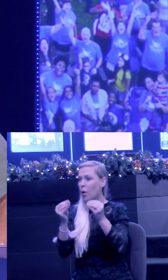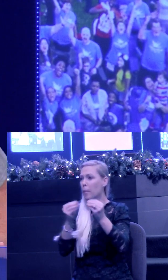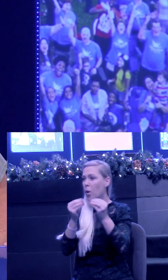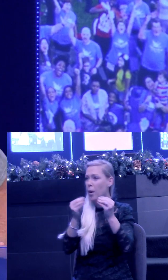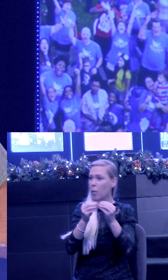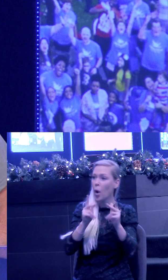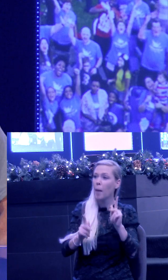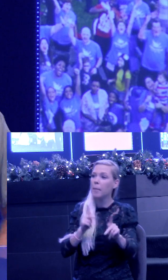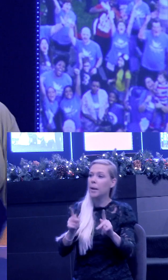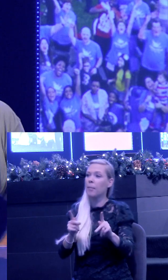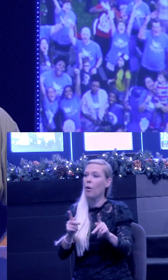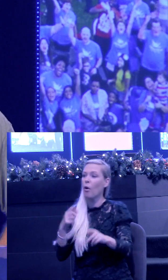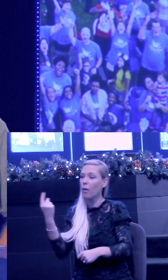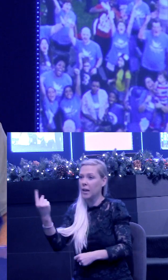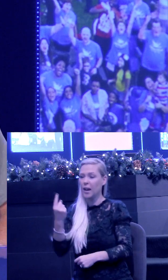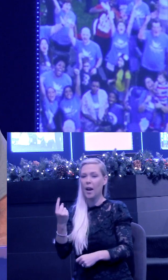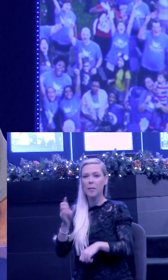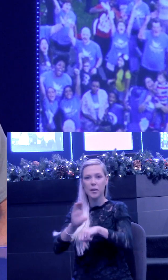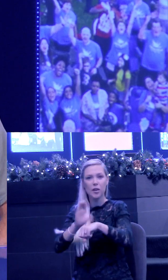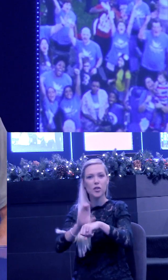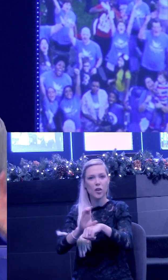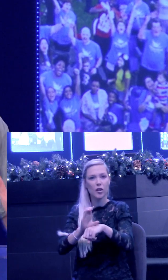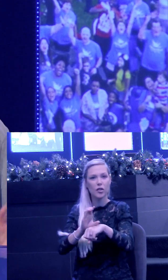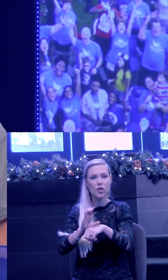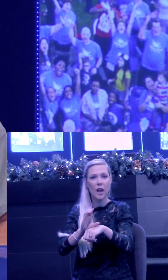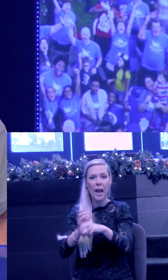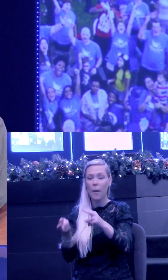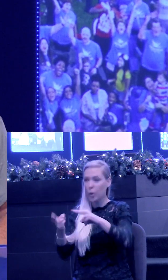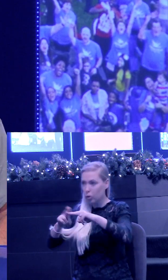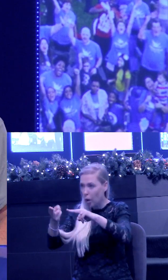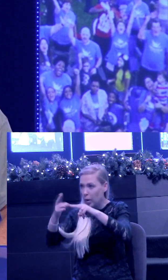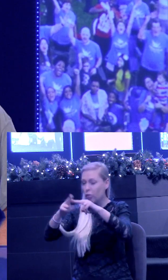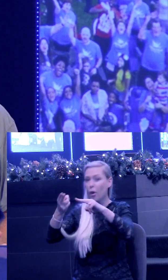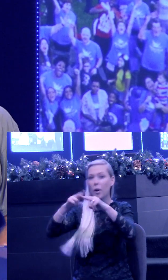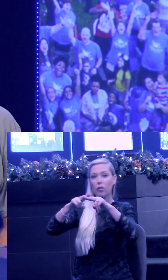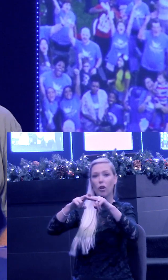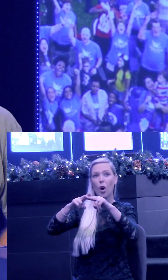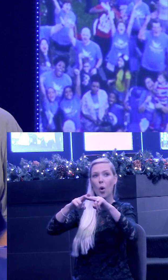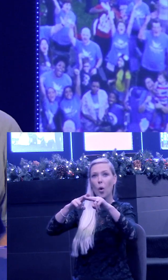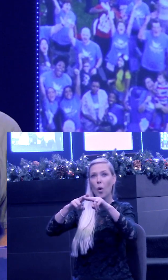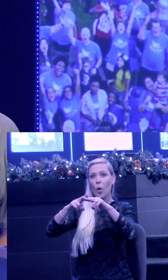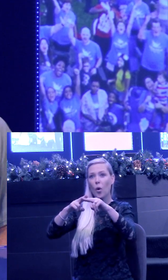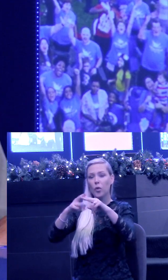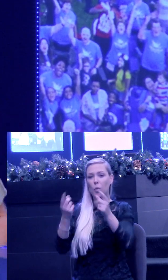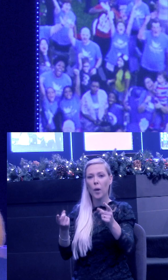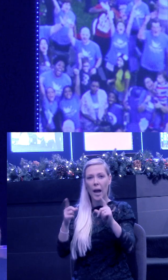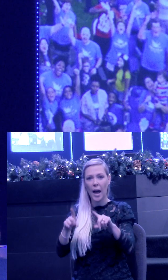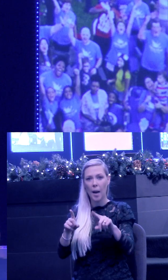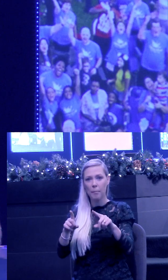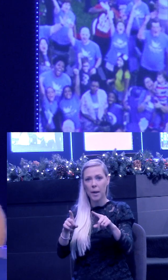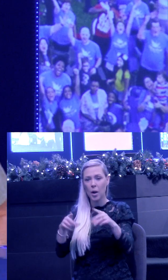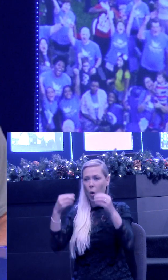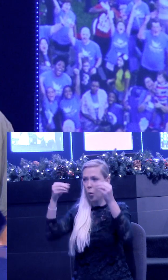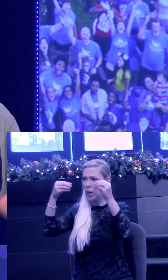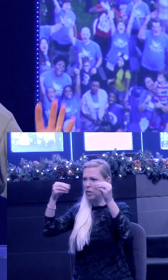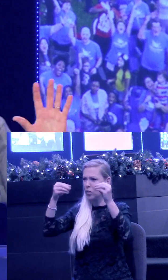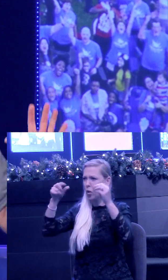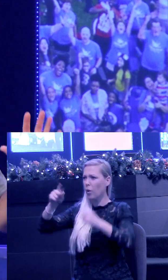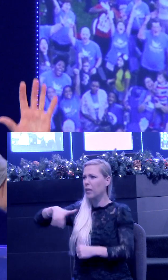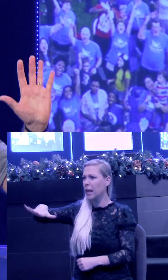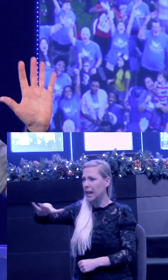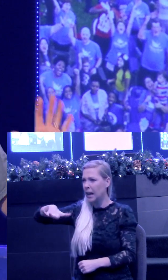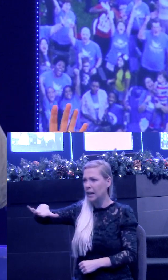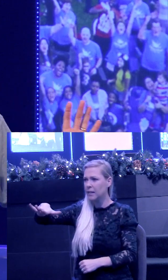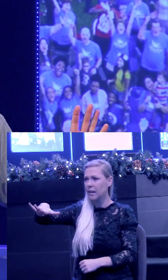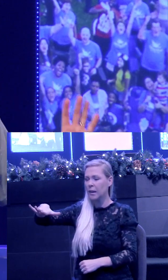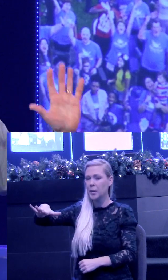set community up so well for us to continue to grow, and we're growing. But we sold during that time when community almost went under. The